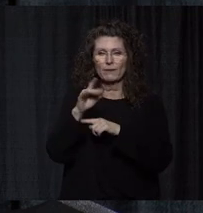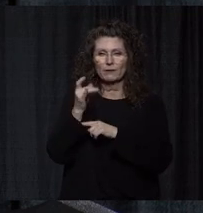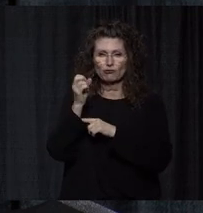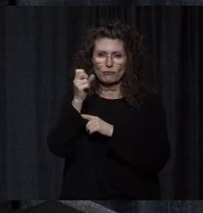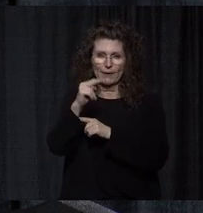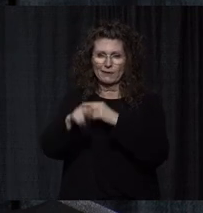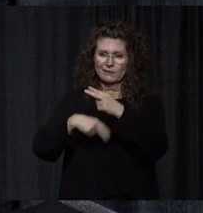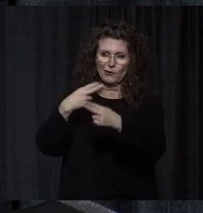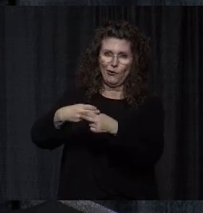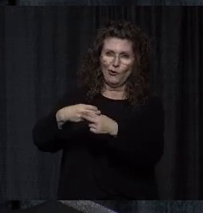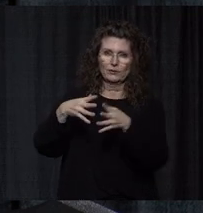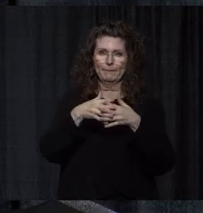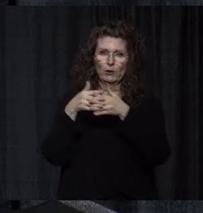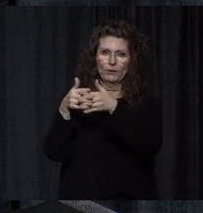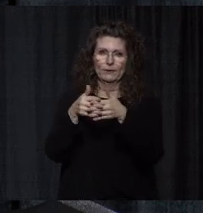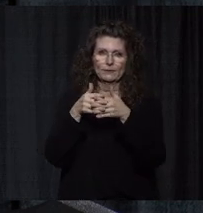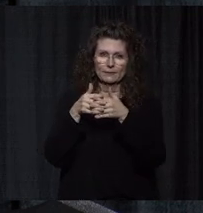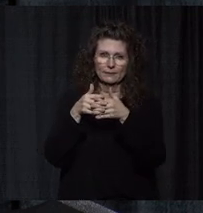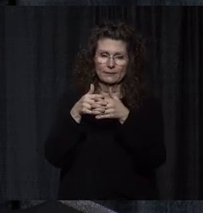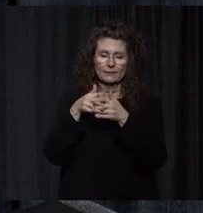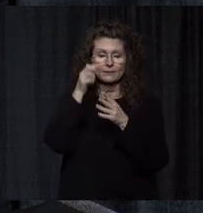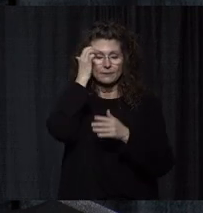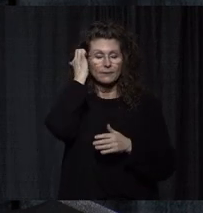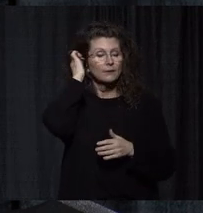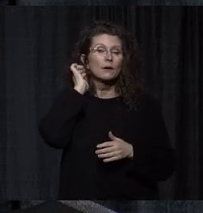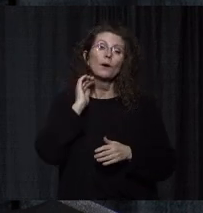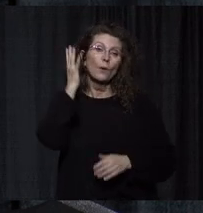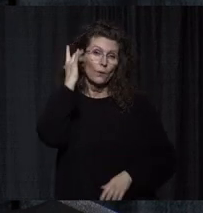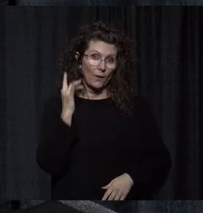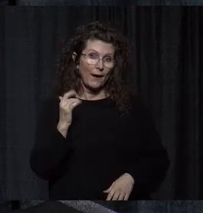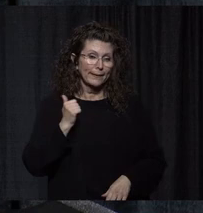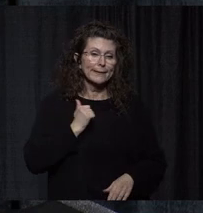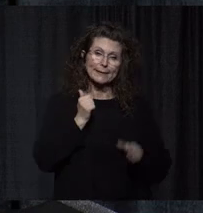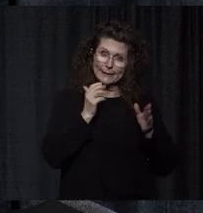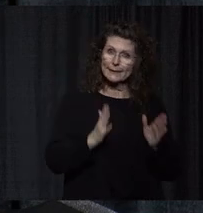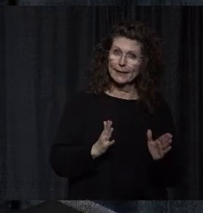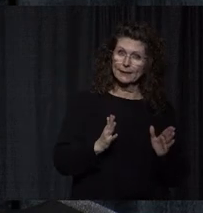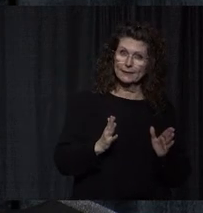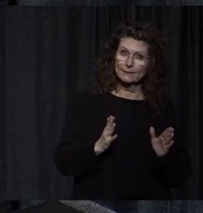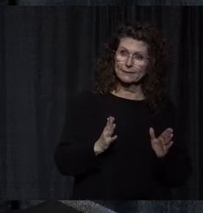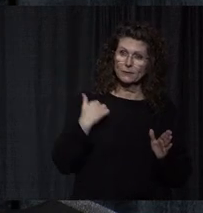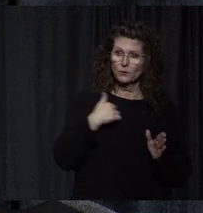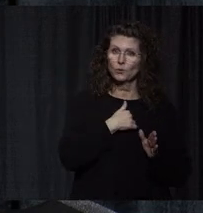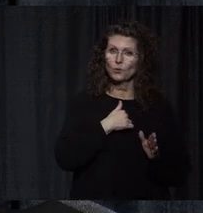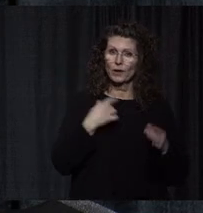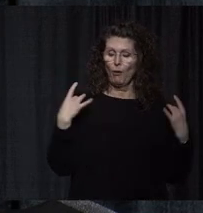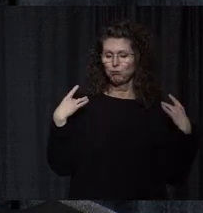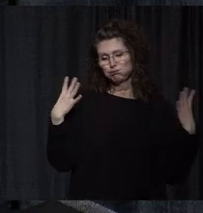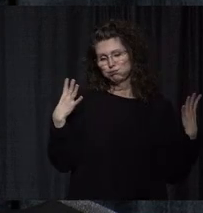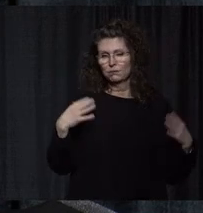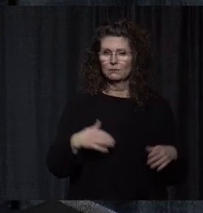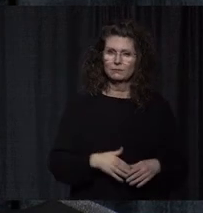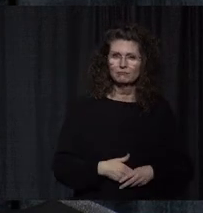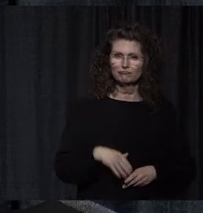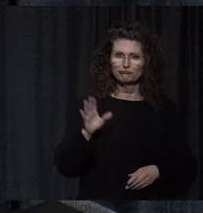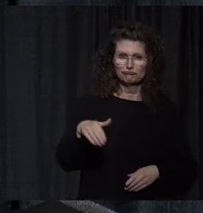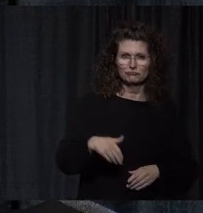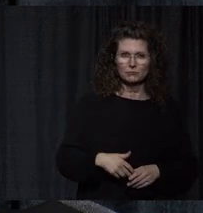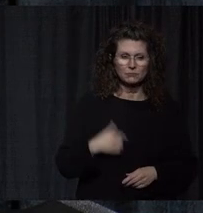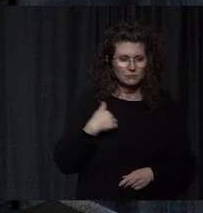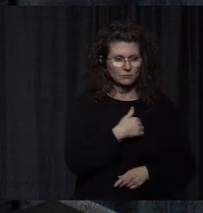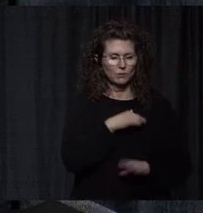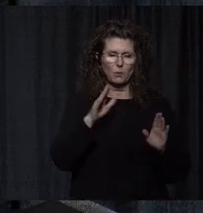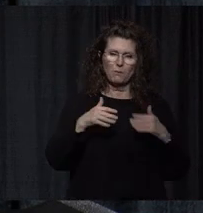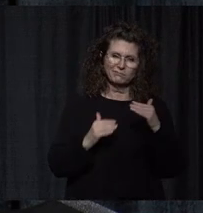America, because many Canadians, many people like us, like to think Canada is, or as